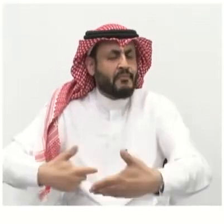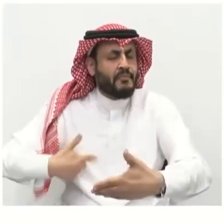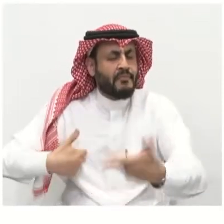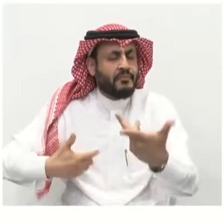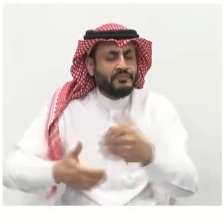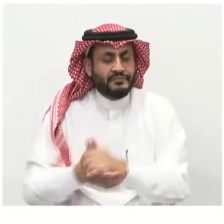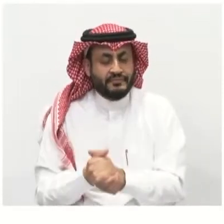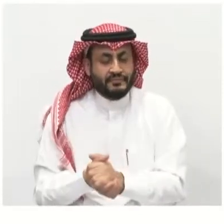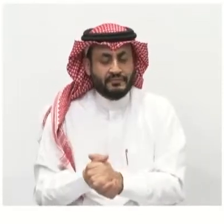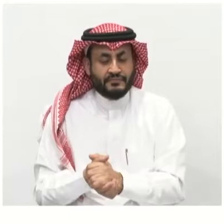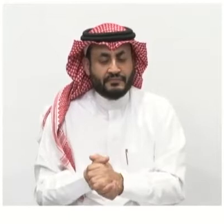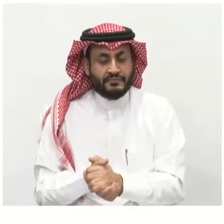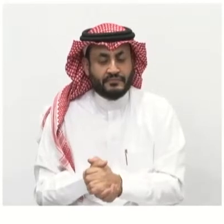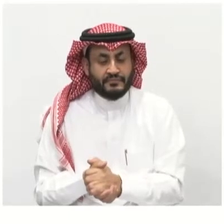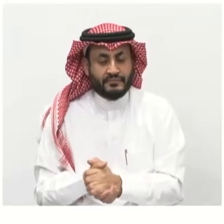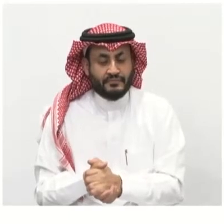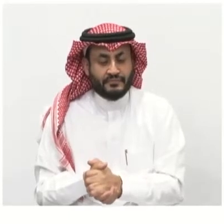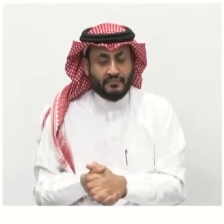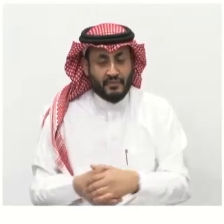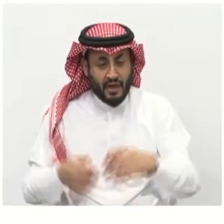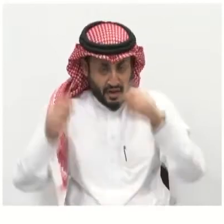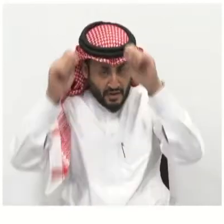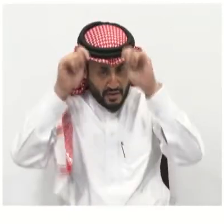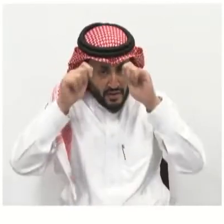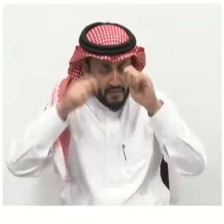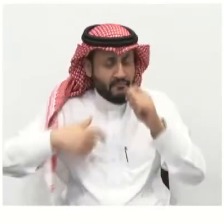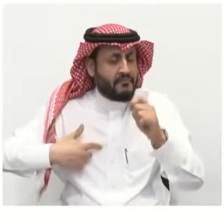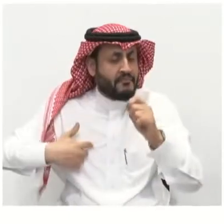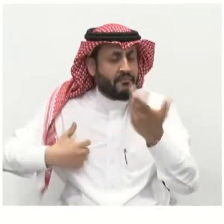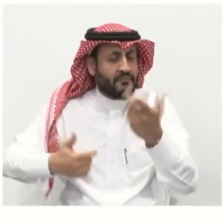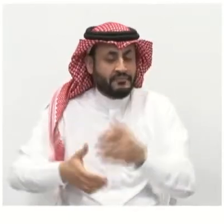paint on something. She wears a hat called a...